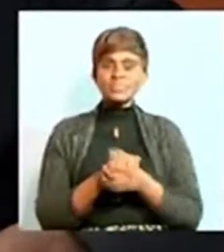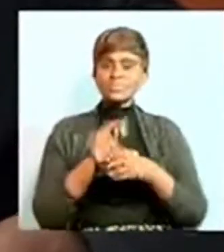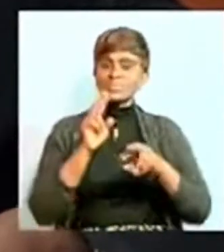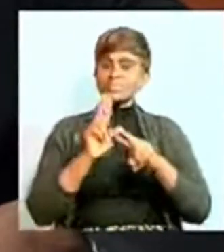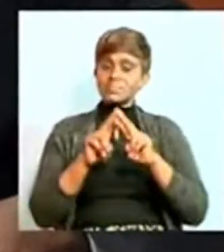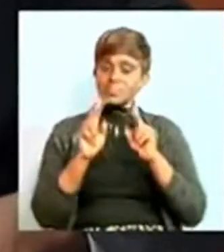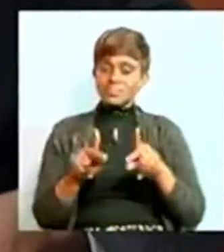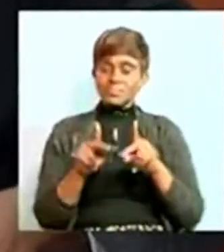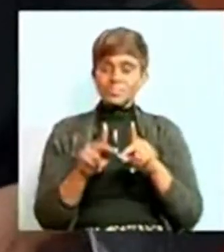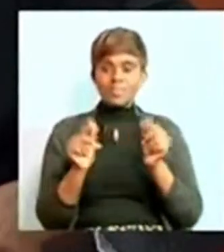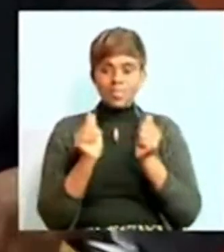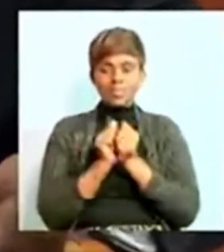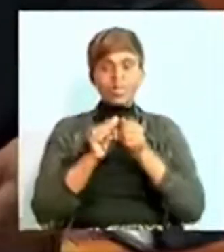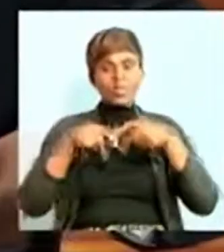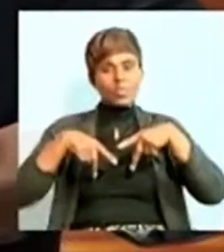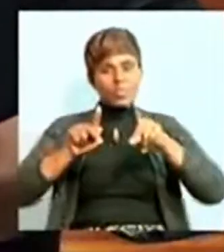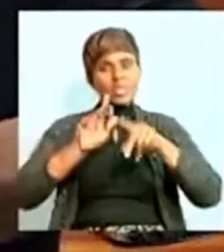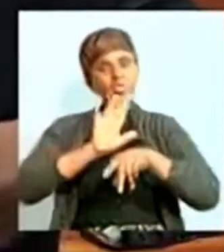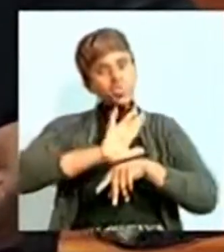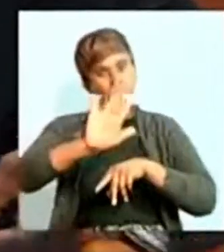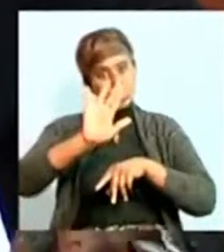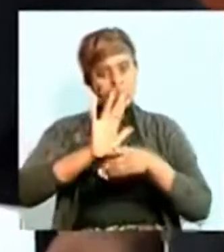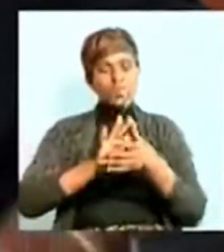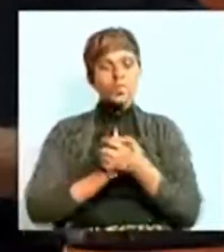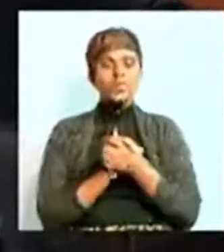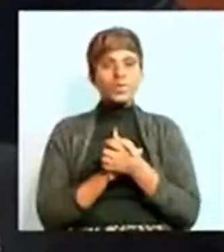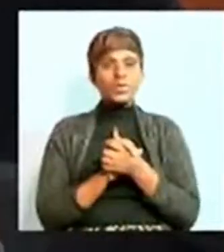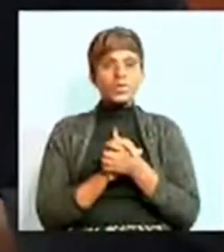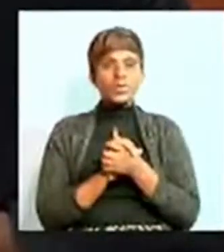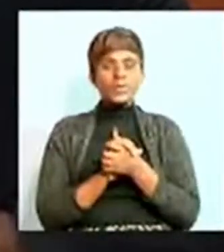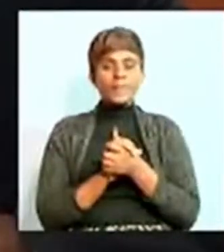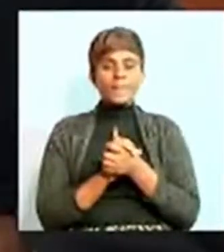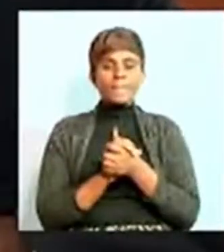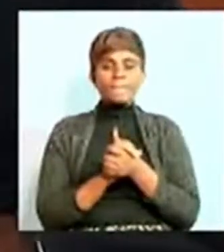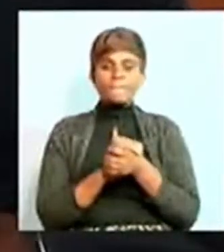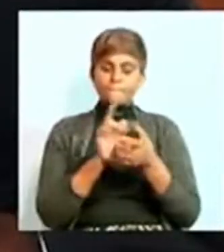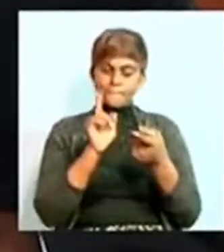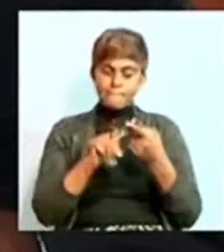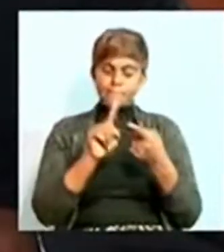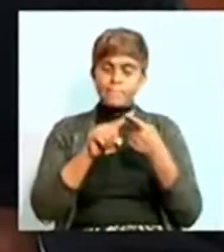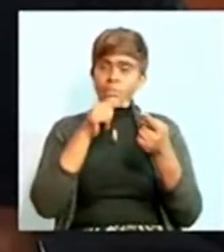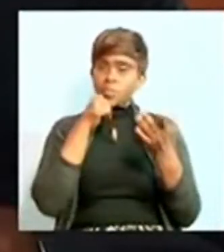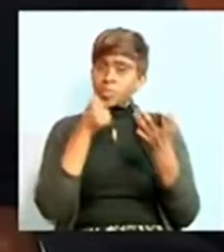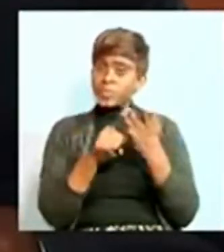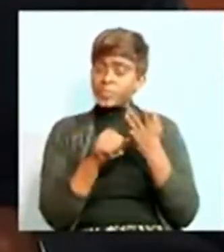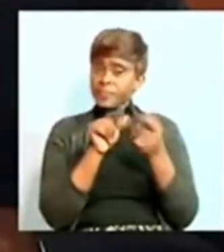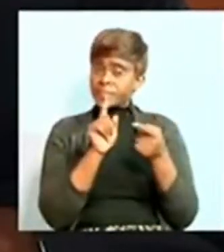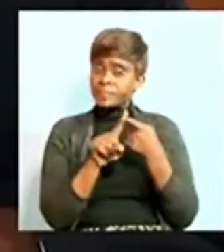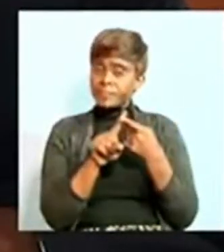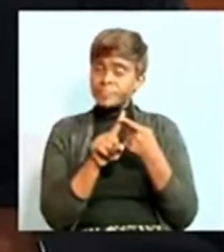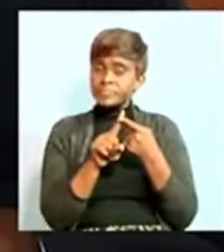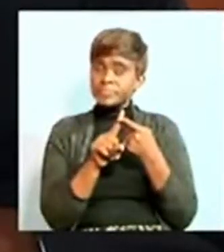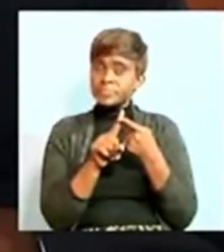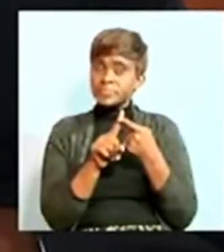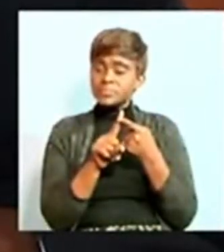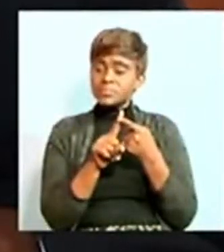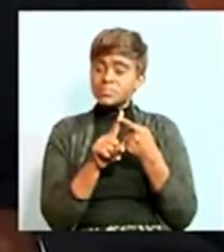Chair, with your permission. Appendix 5. The first letter